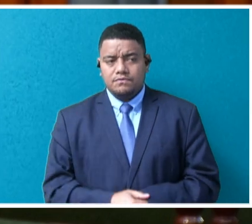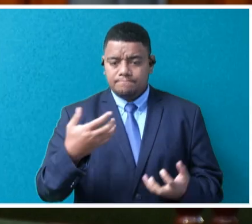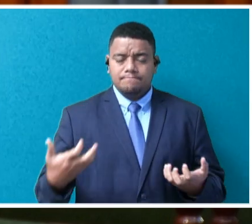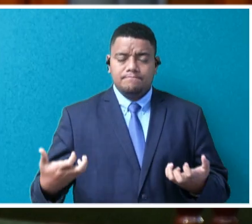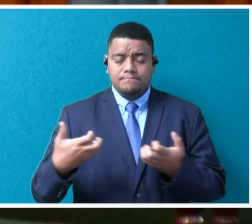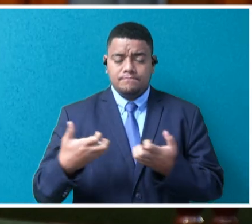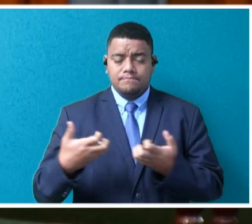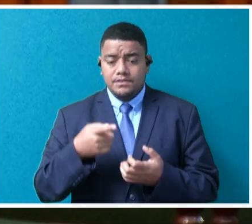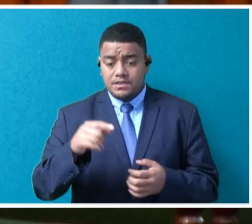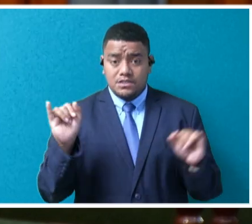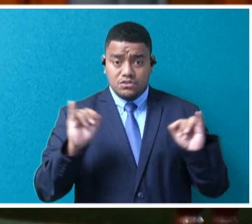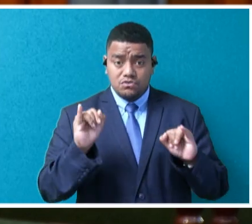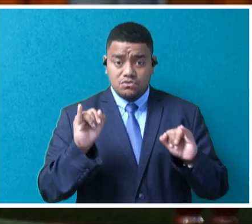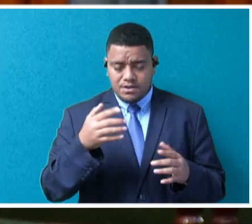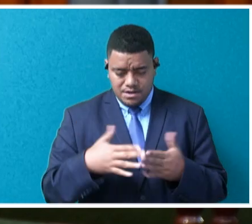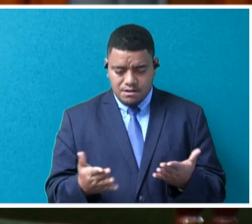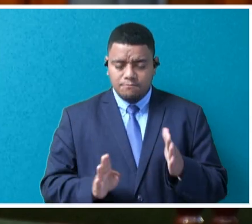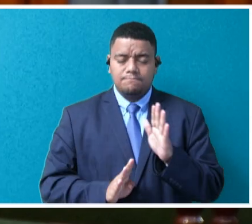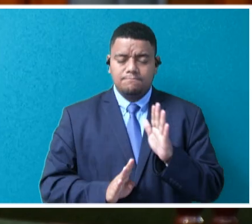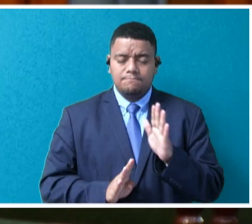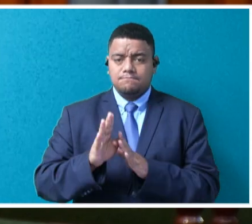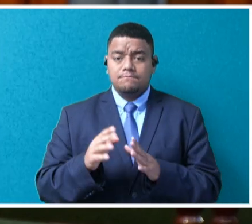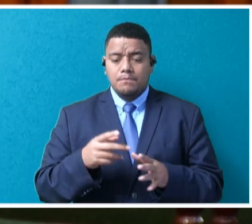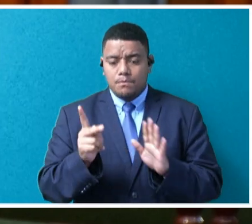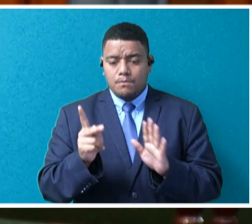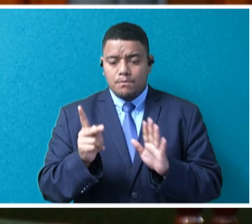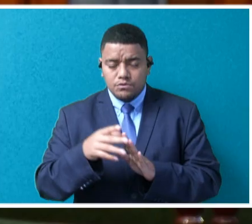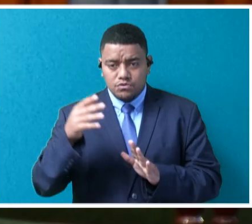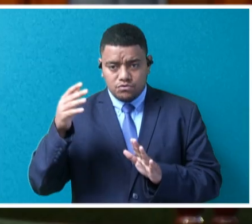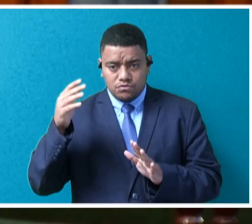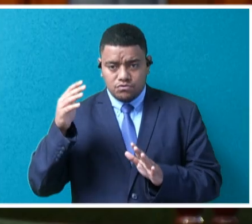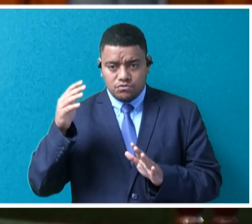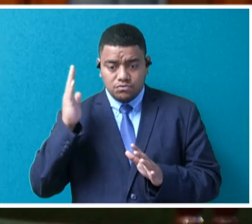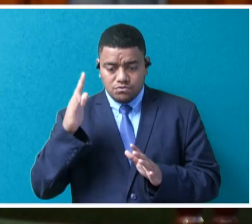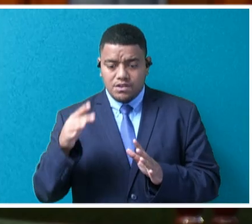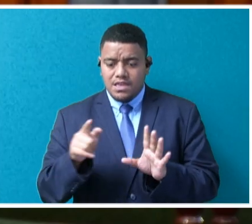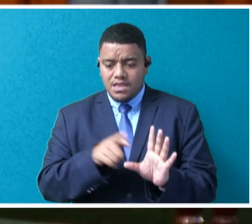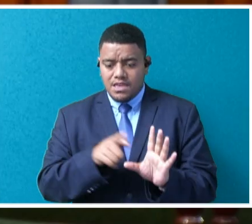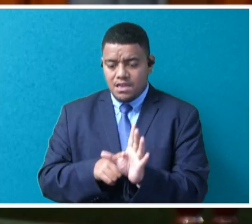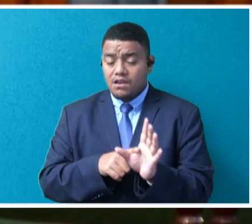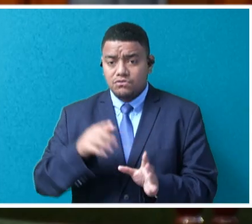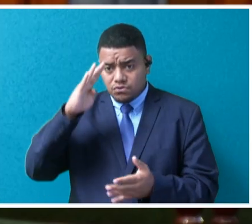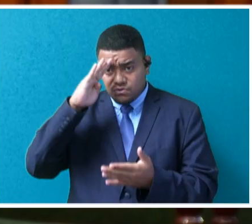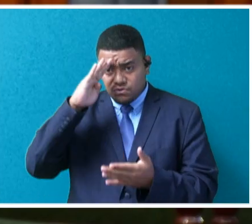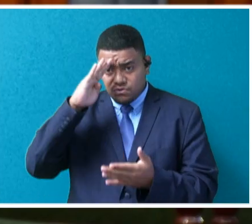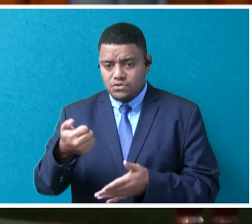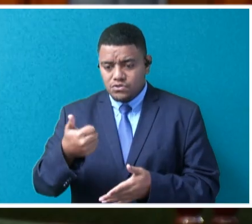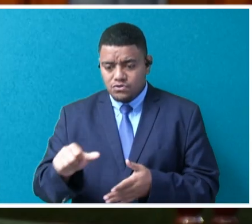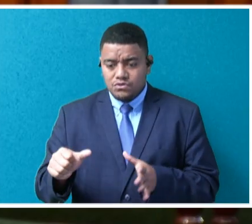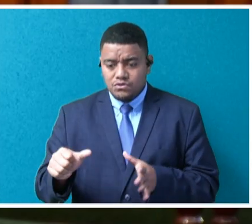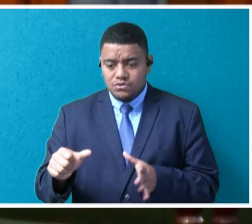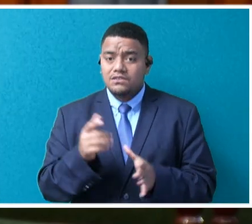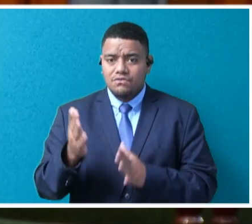Alarmingly, this issue has now extended to primary school, with some younger students reportedly being used as